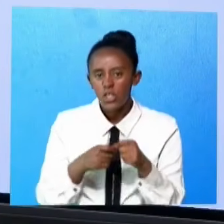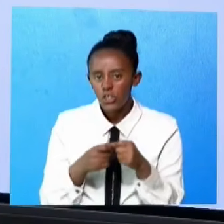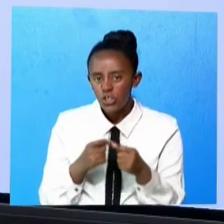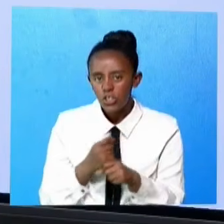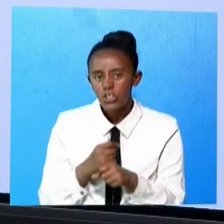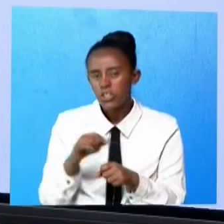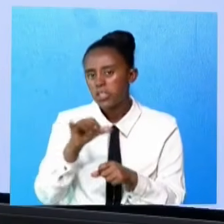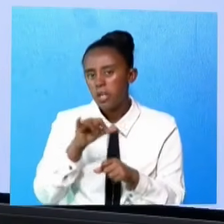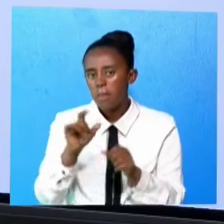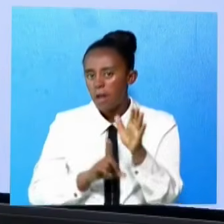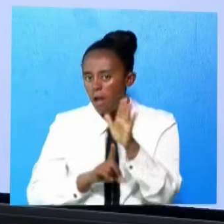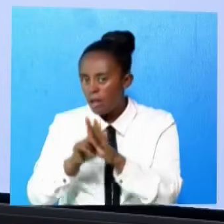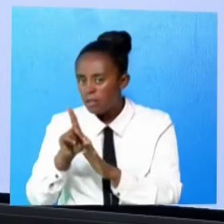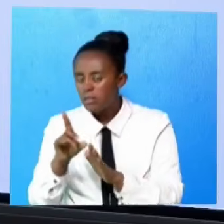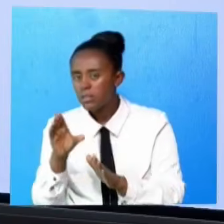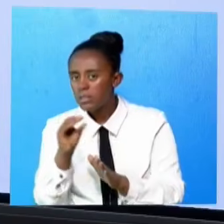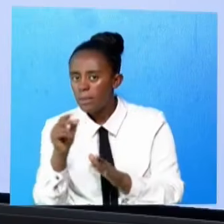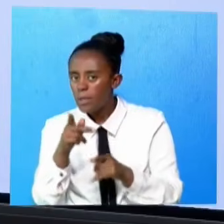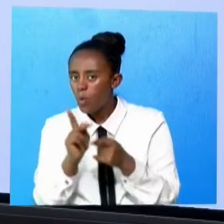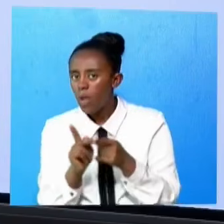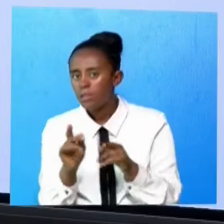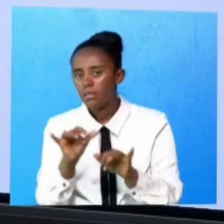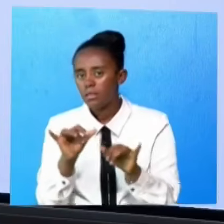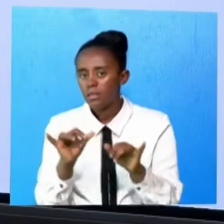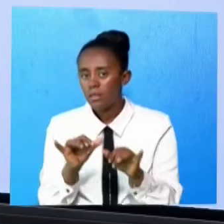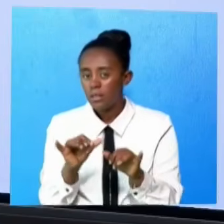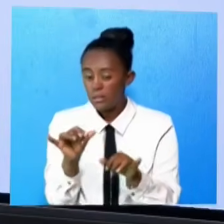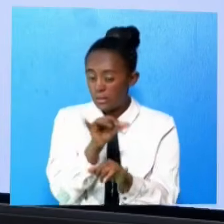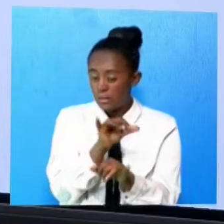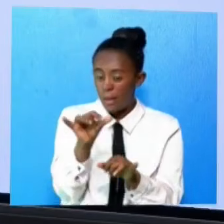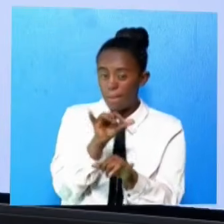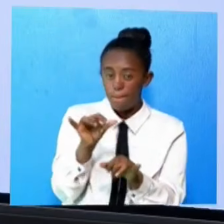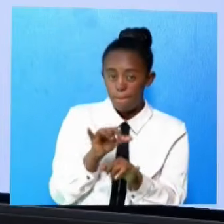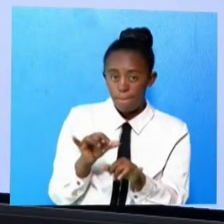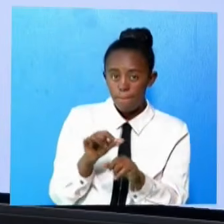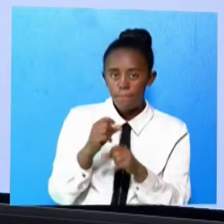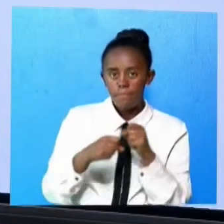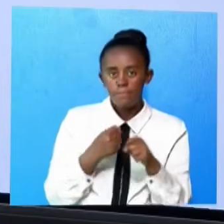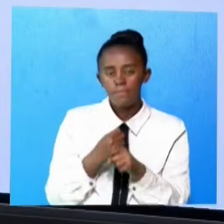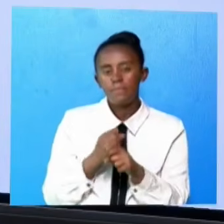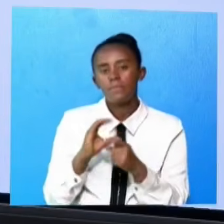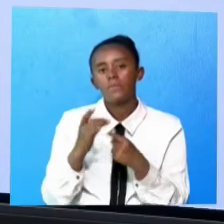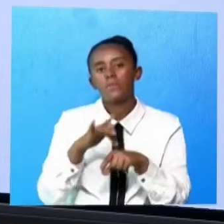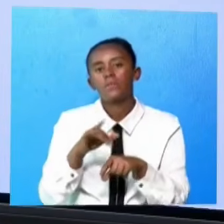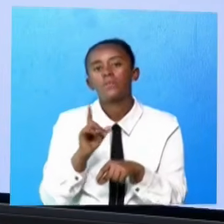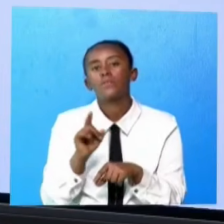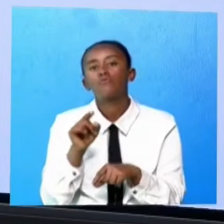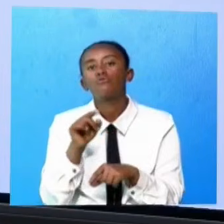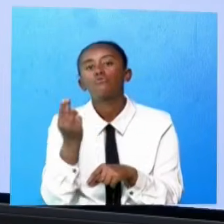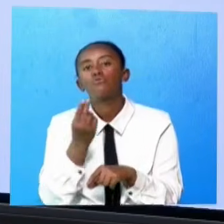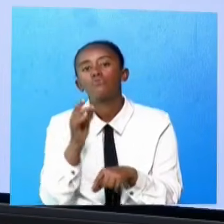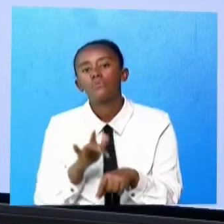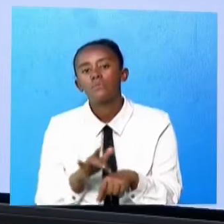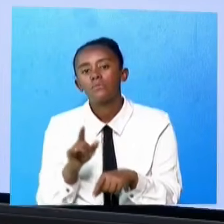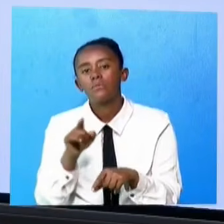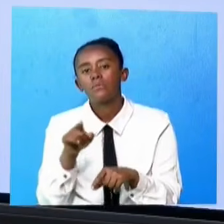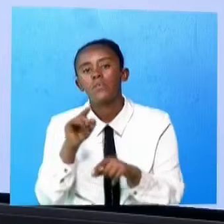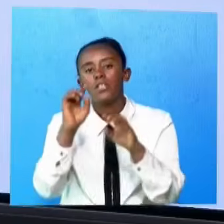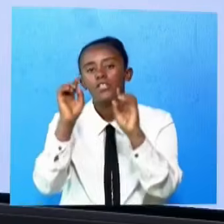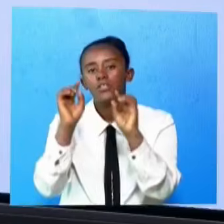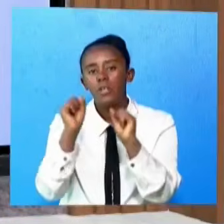same in height, the same in weight. If they are the same in all contexts, use as a